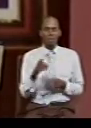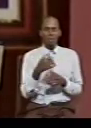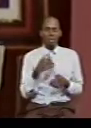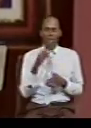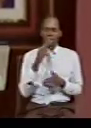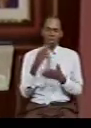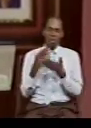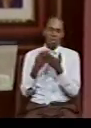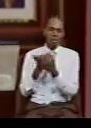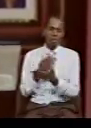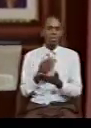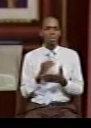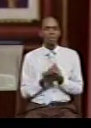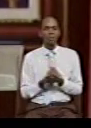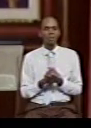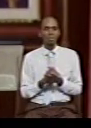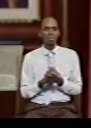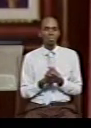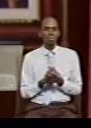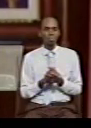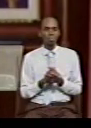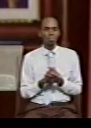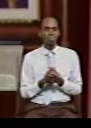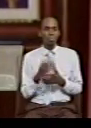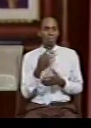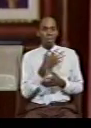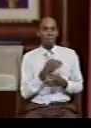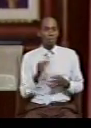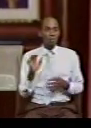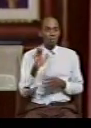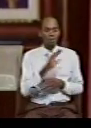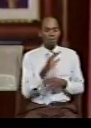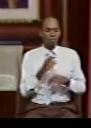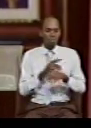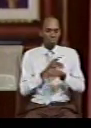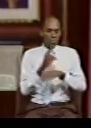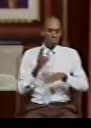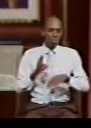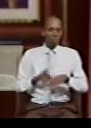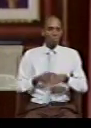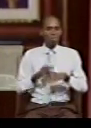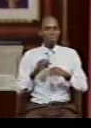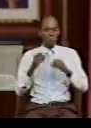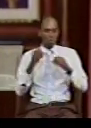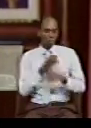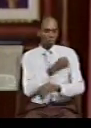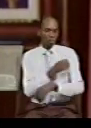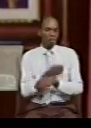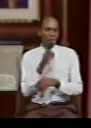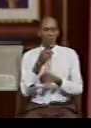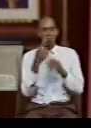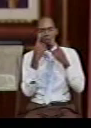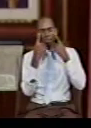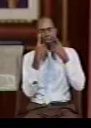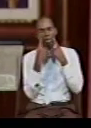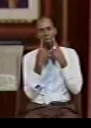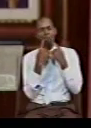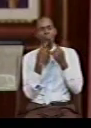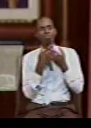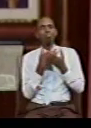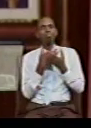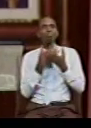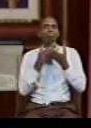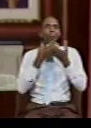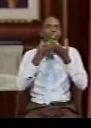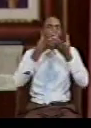stone is there. The soldiers who are there. And your natural strength. You cried. You shouted. You